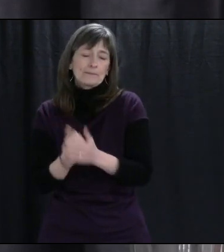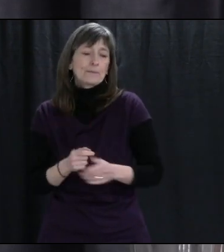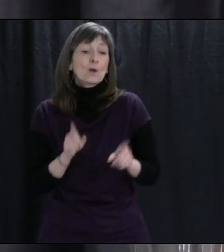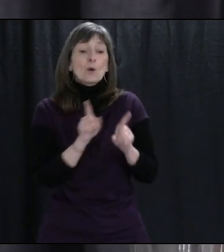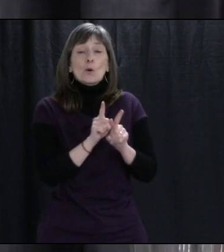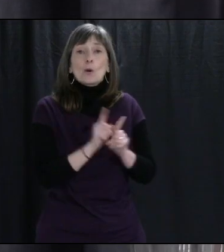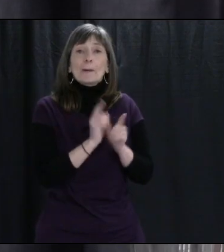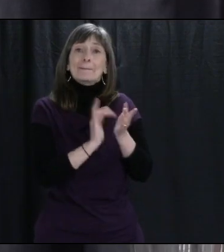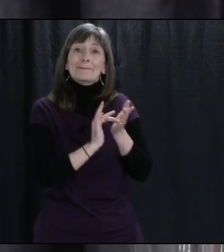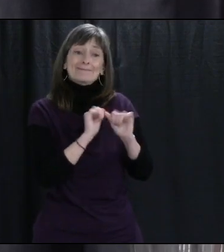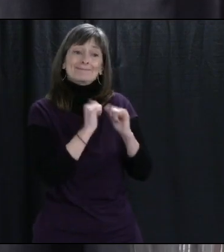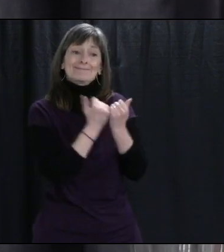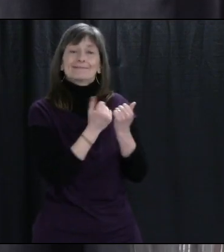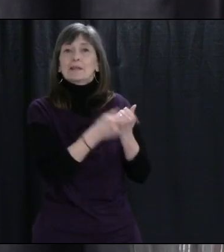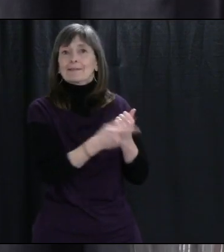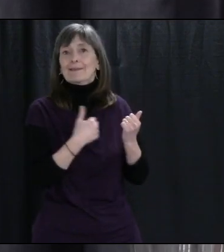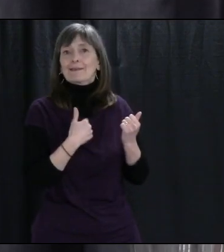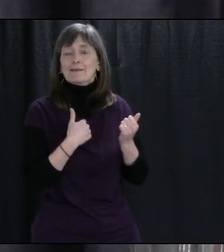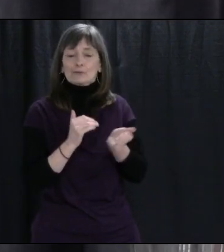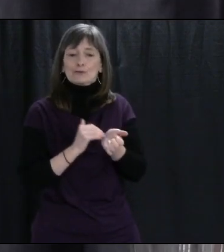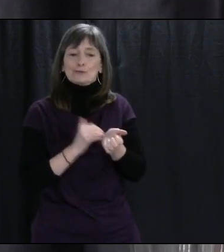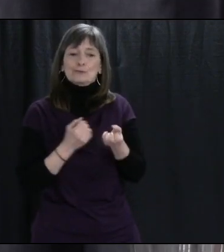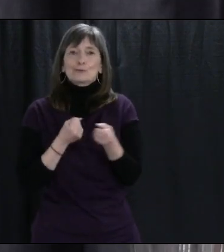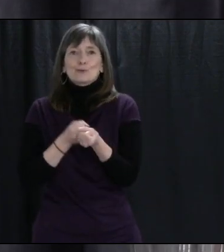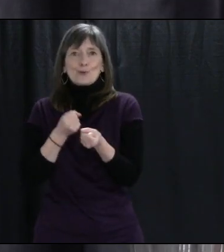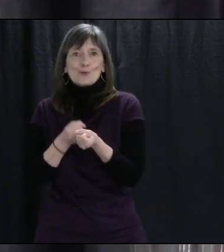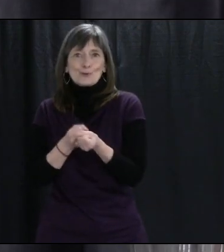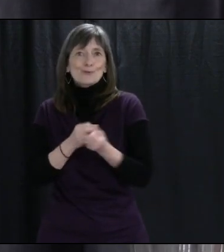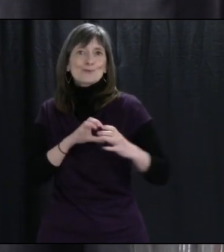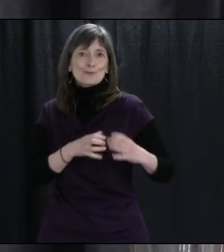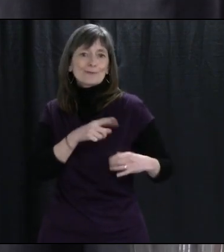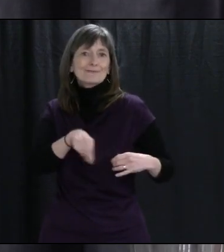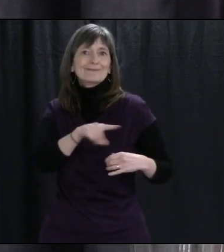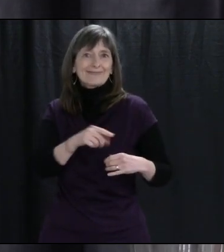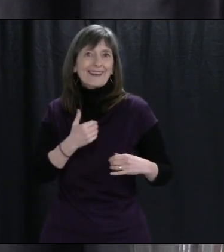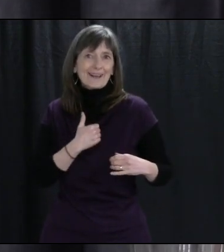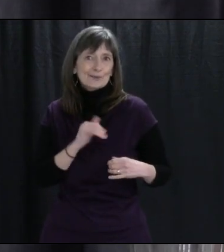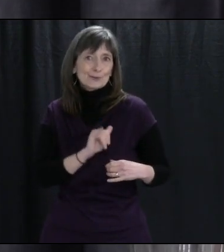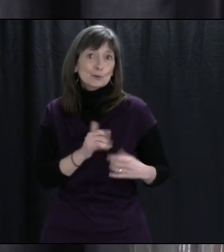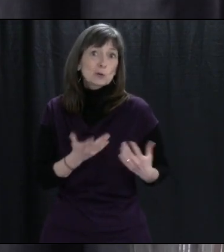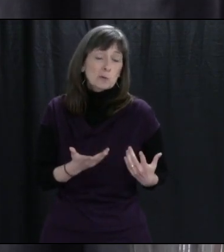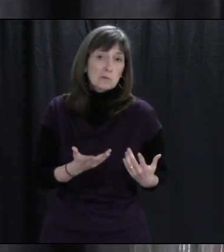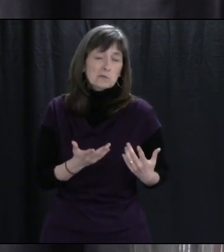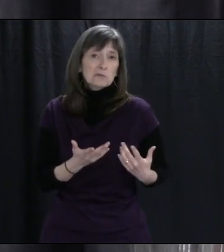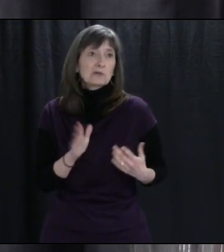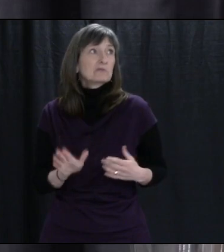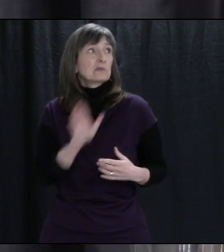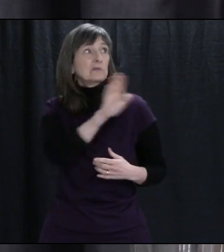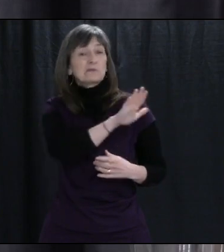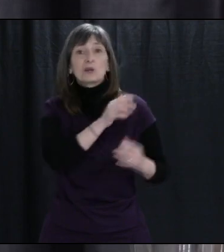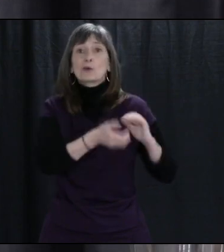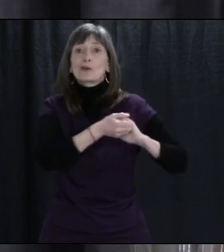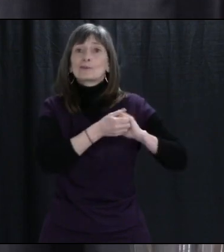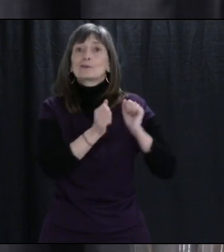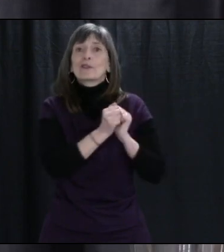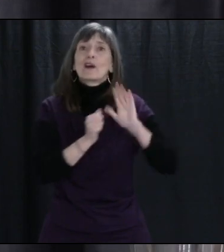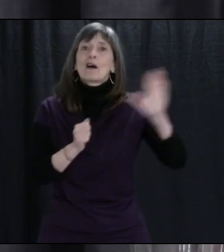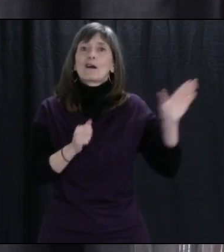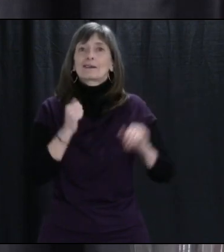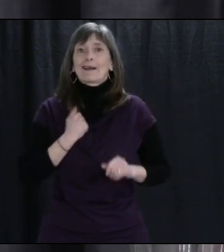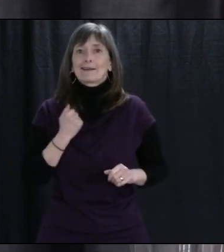Association has a very robust physician health program in conjunction with some of the mainland associations. So there